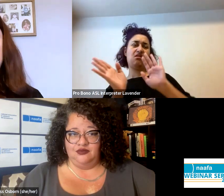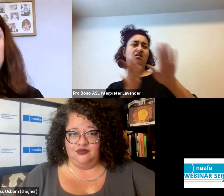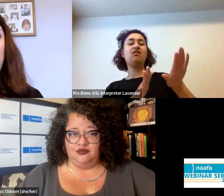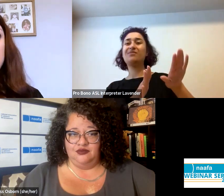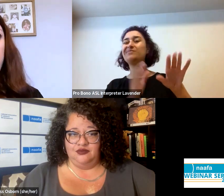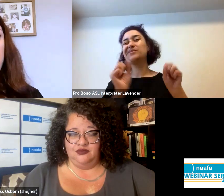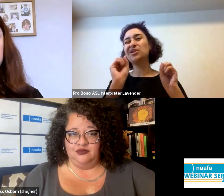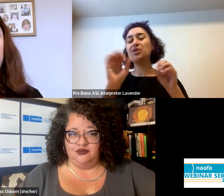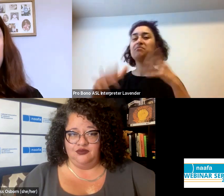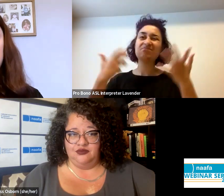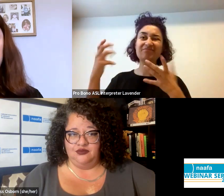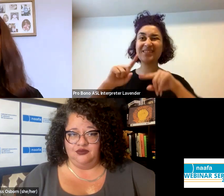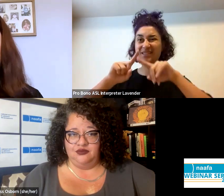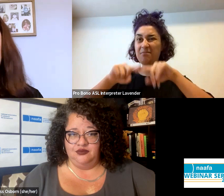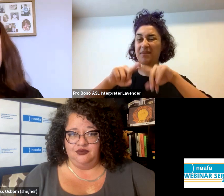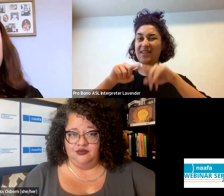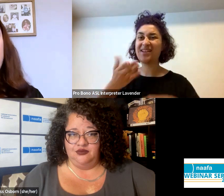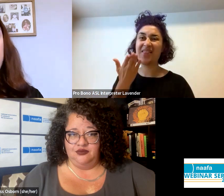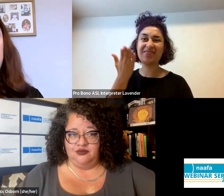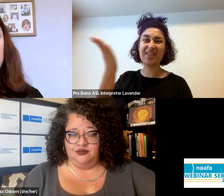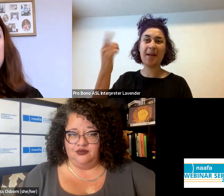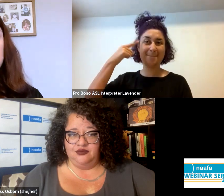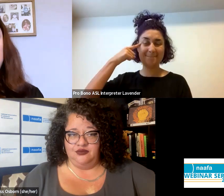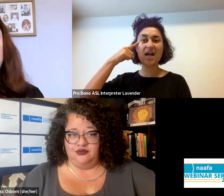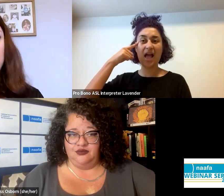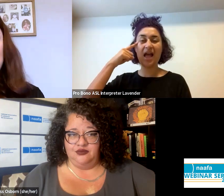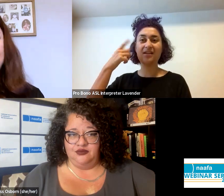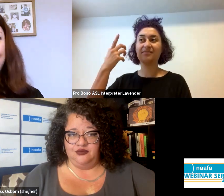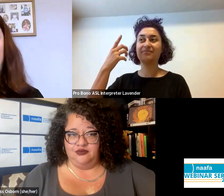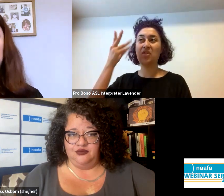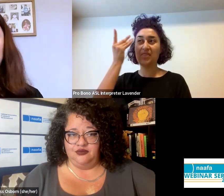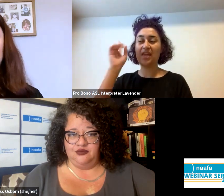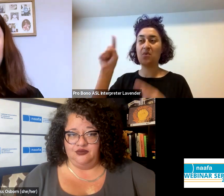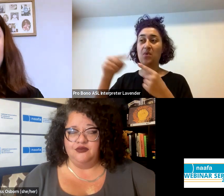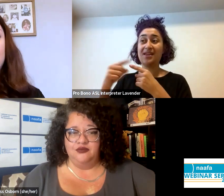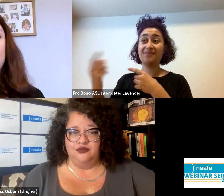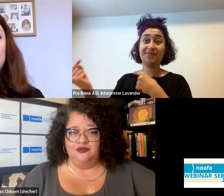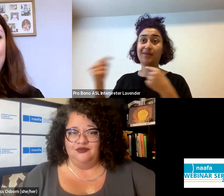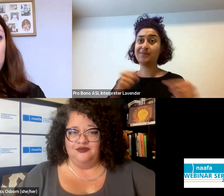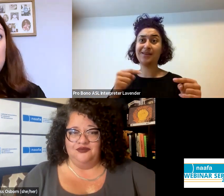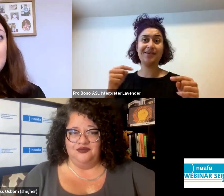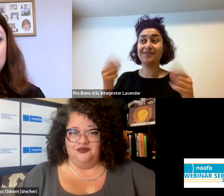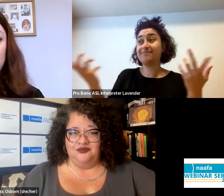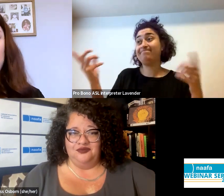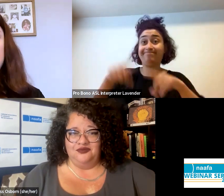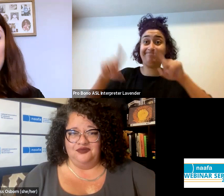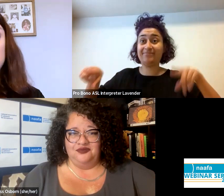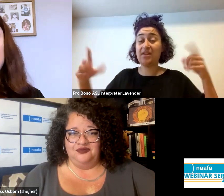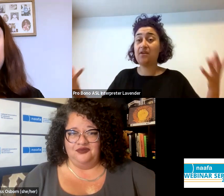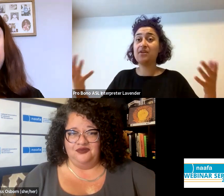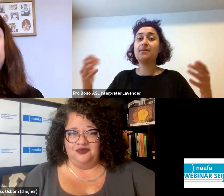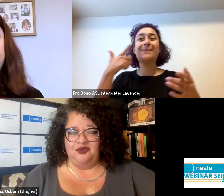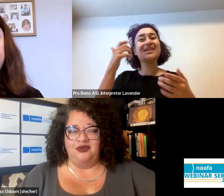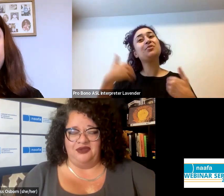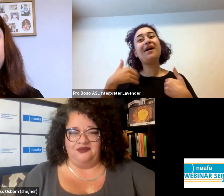So it all depends on their mindset when they're coming in, which runs the gamut, because you got emotions involved as well